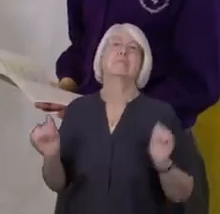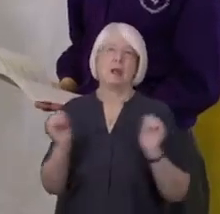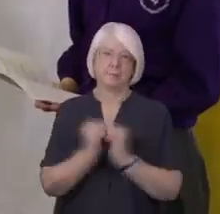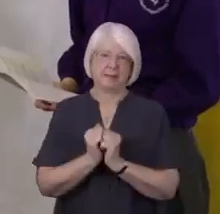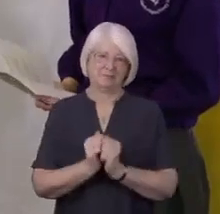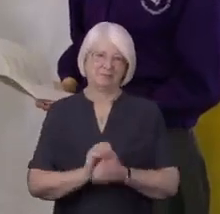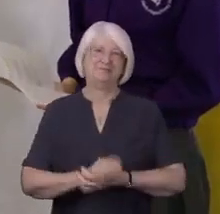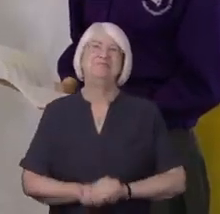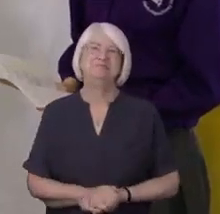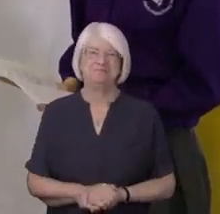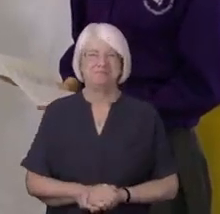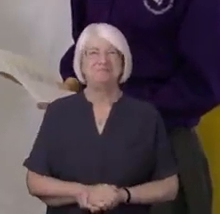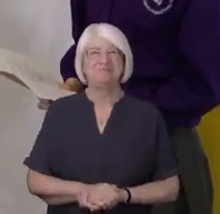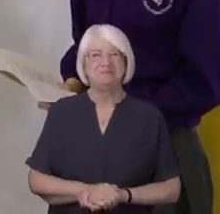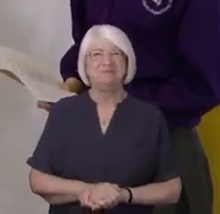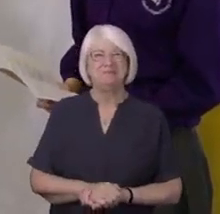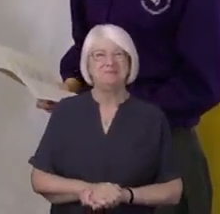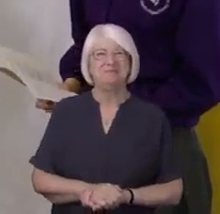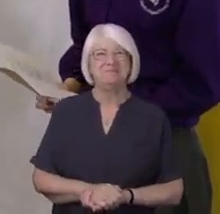Amen.